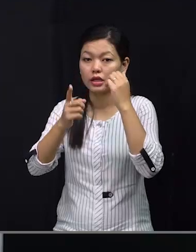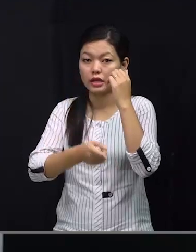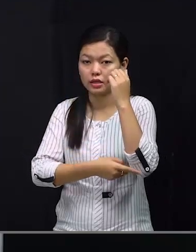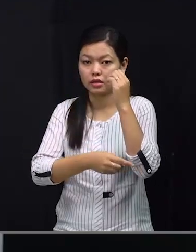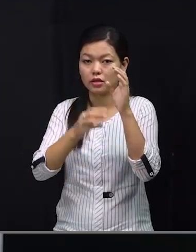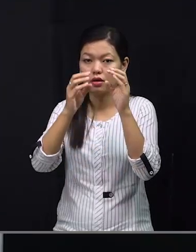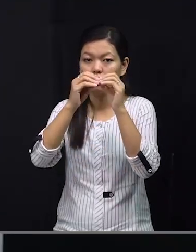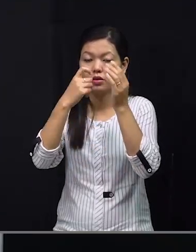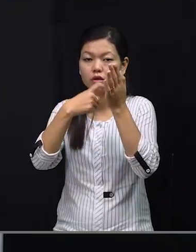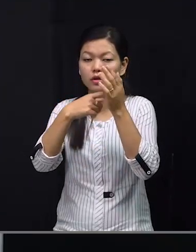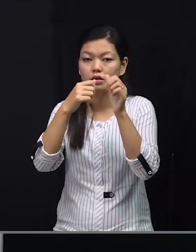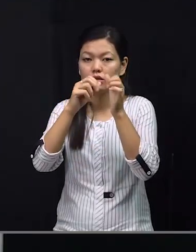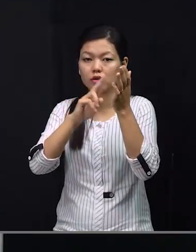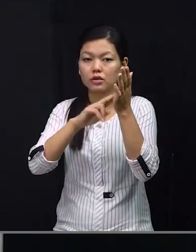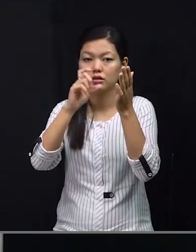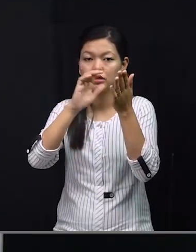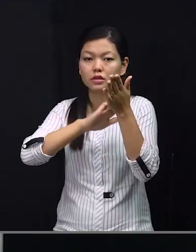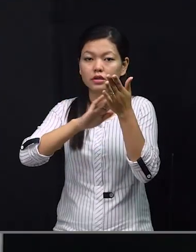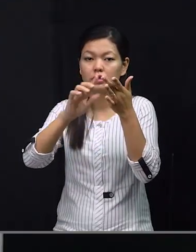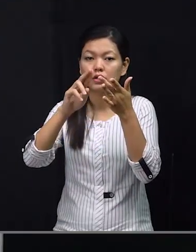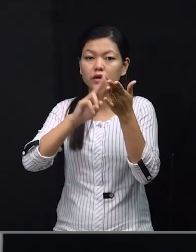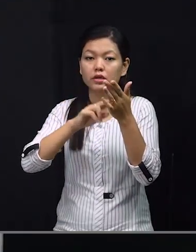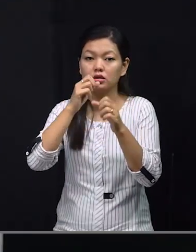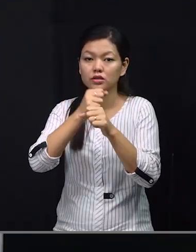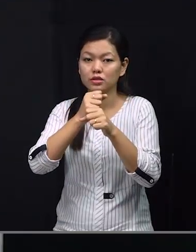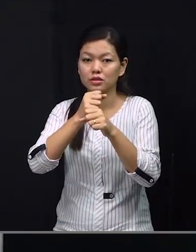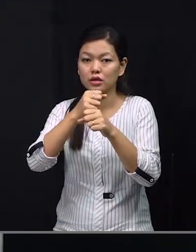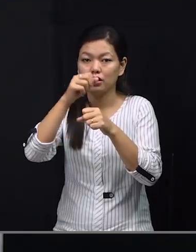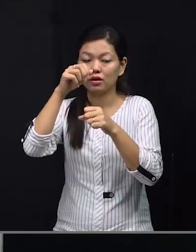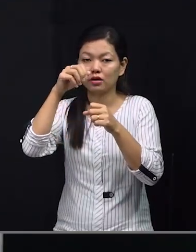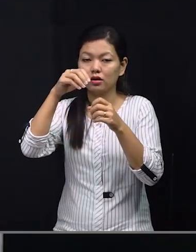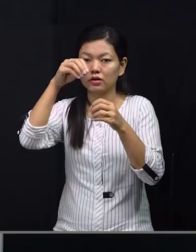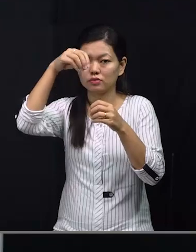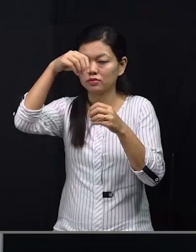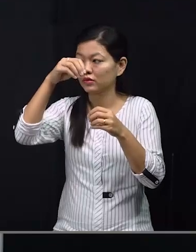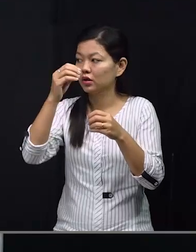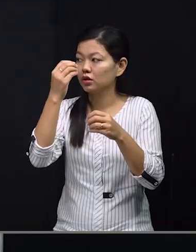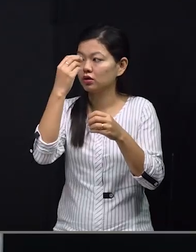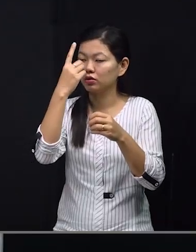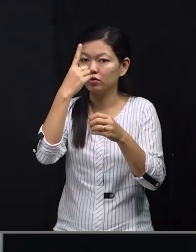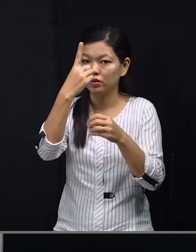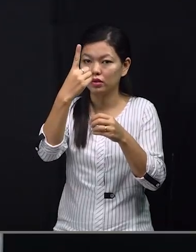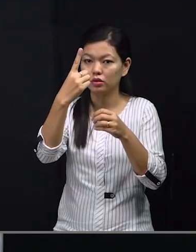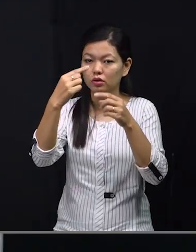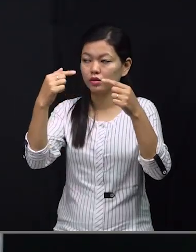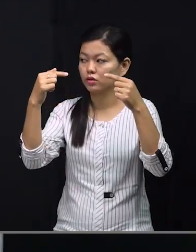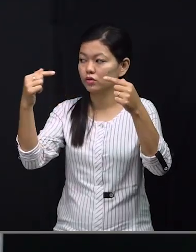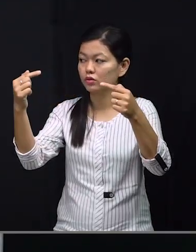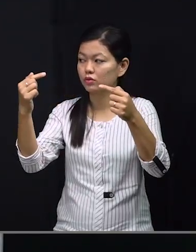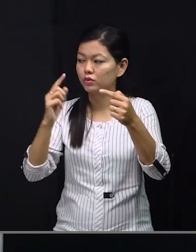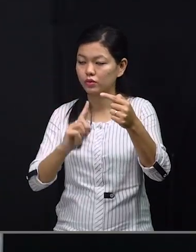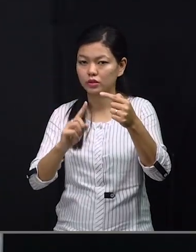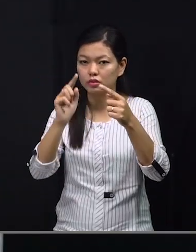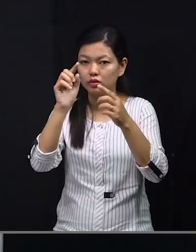both sides. Now when such branching takes place, the surface area of the molecule decreases, and